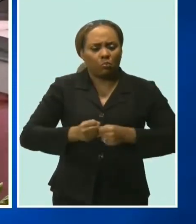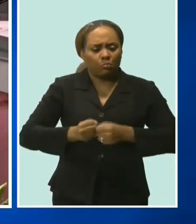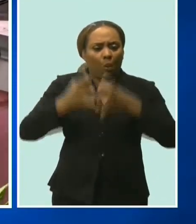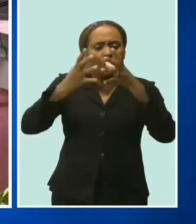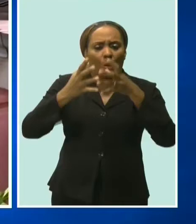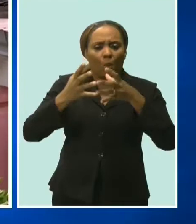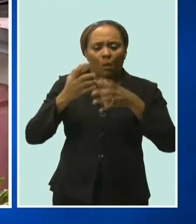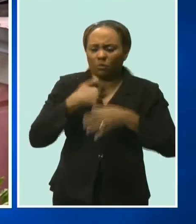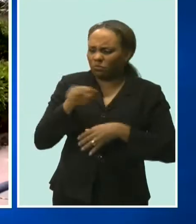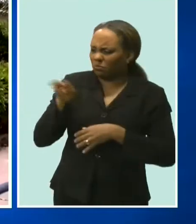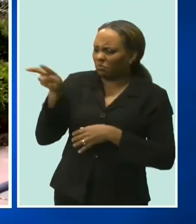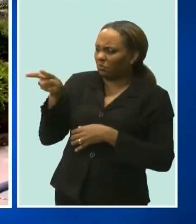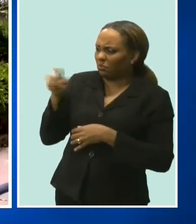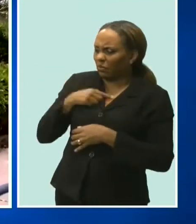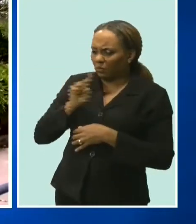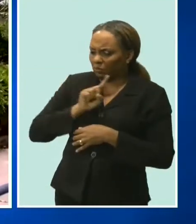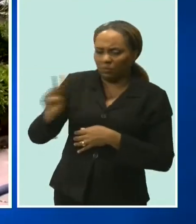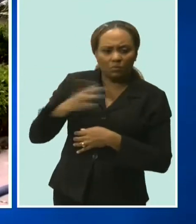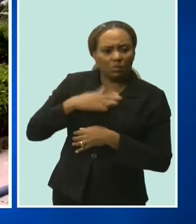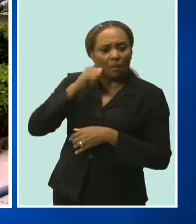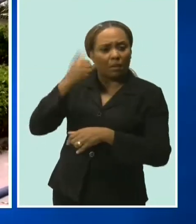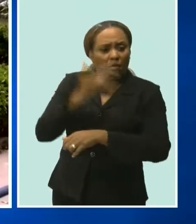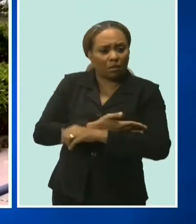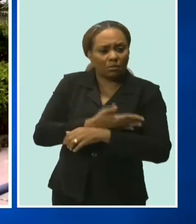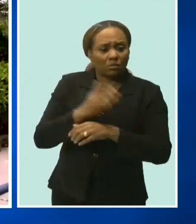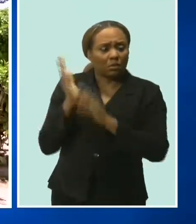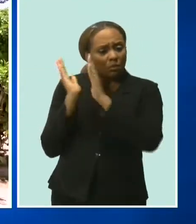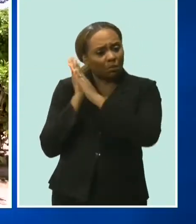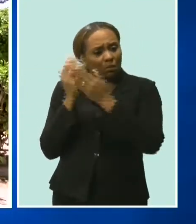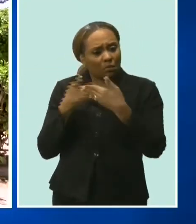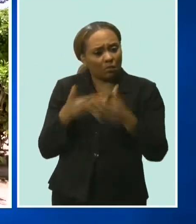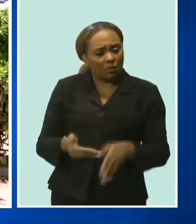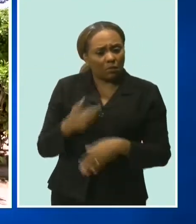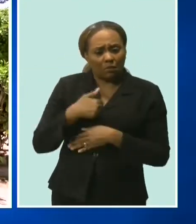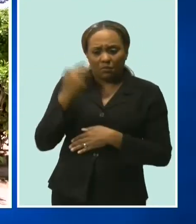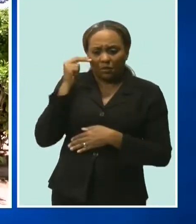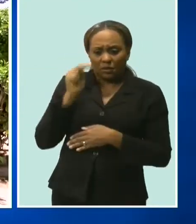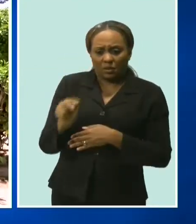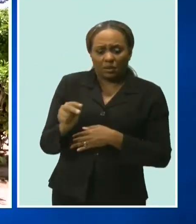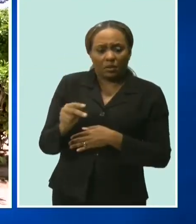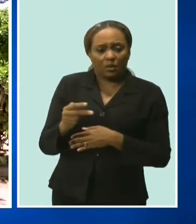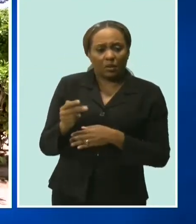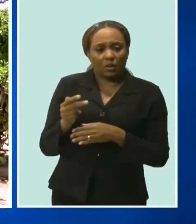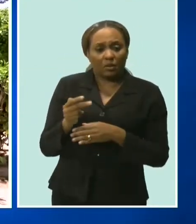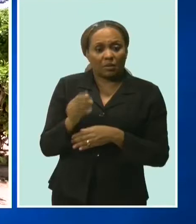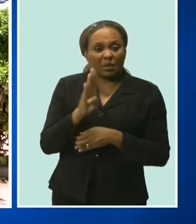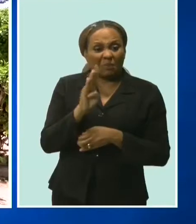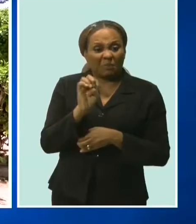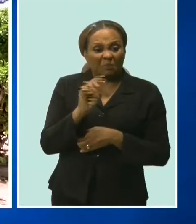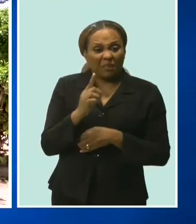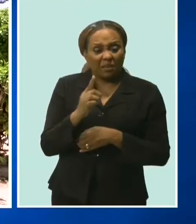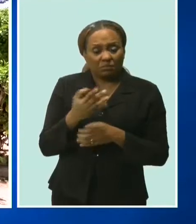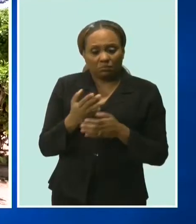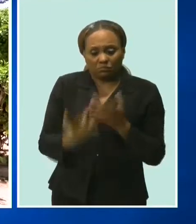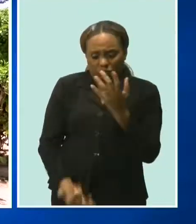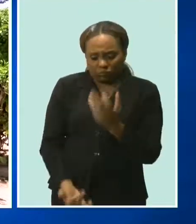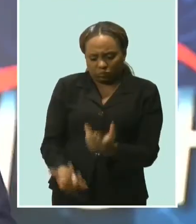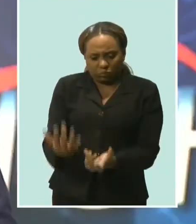And when I went towards my daughter's bedroom, I saw there was on fire, the bed was on fire.